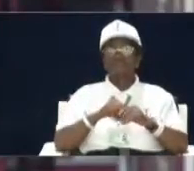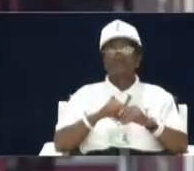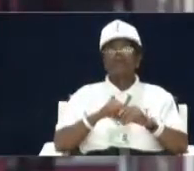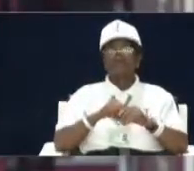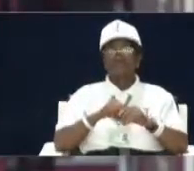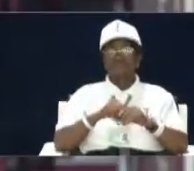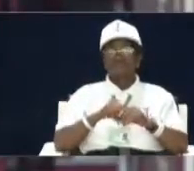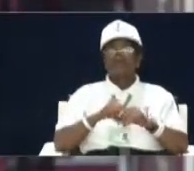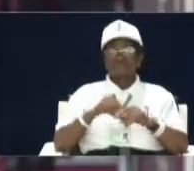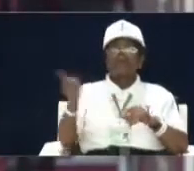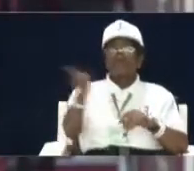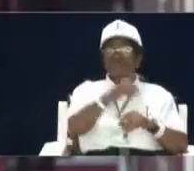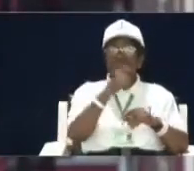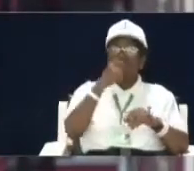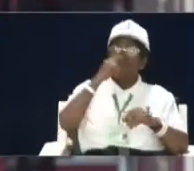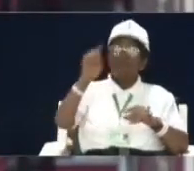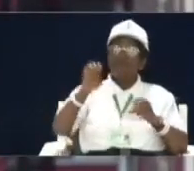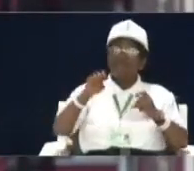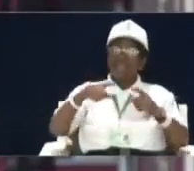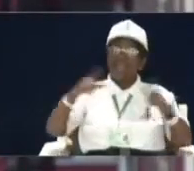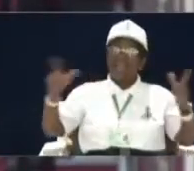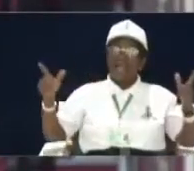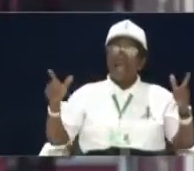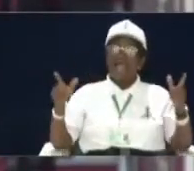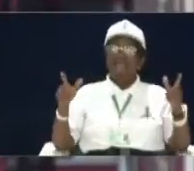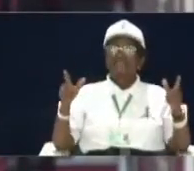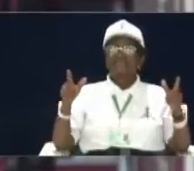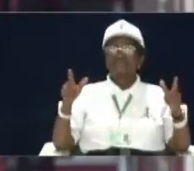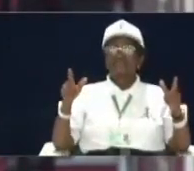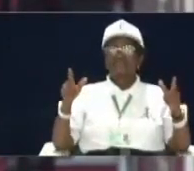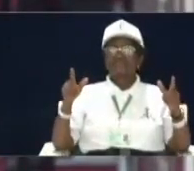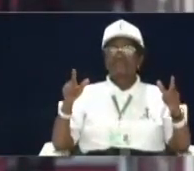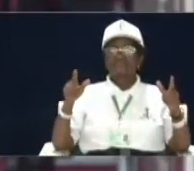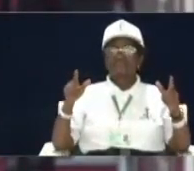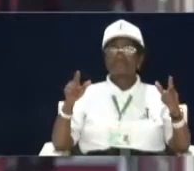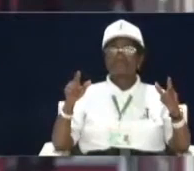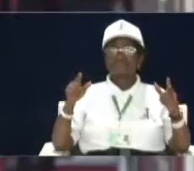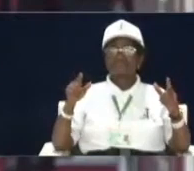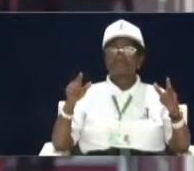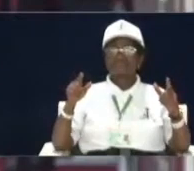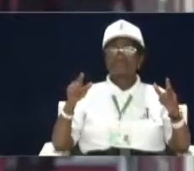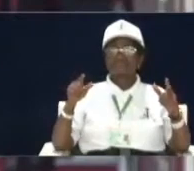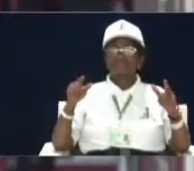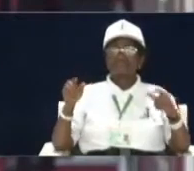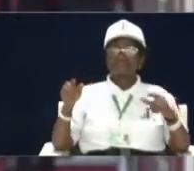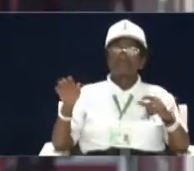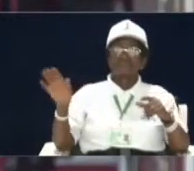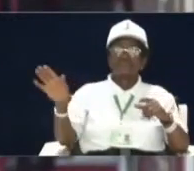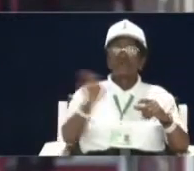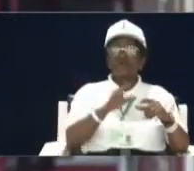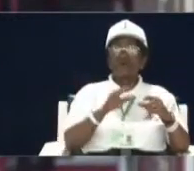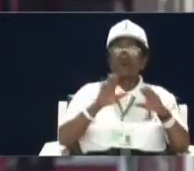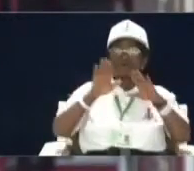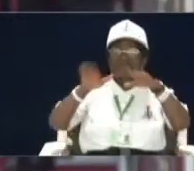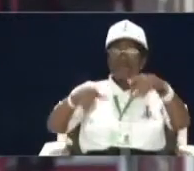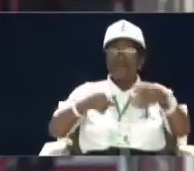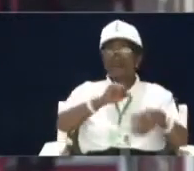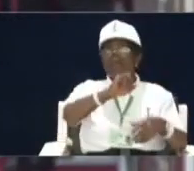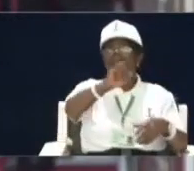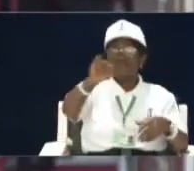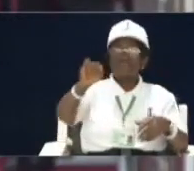you must enlarge your gratitude.